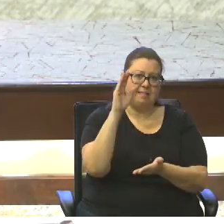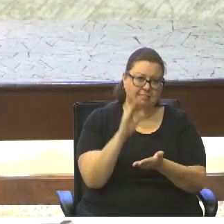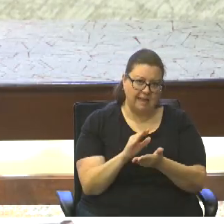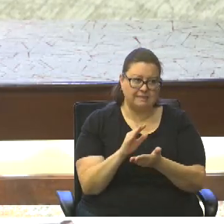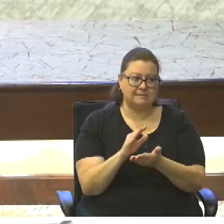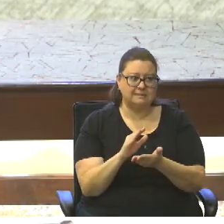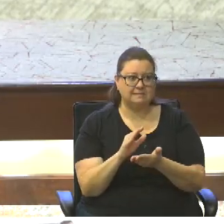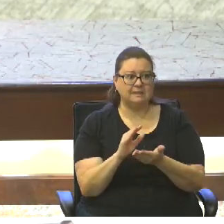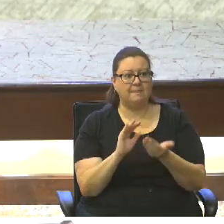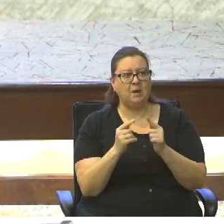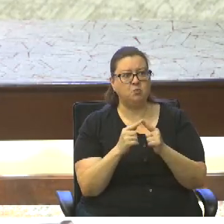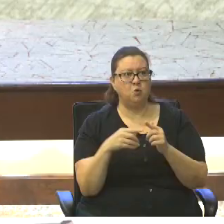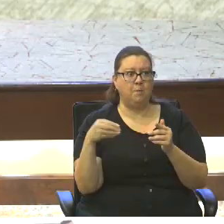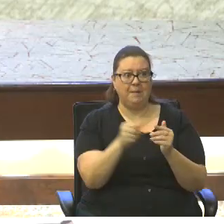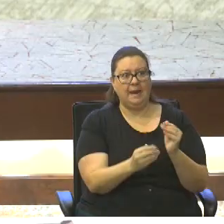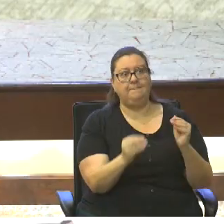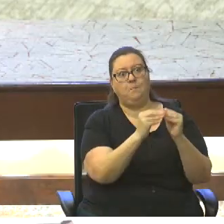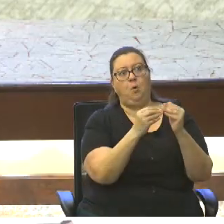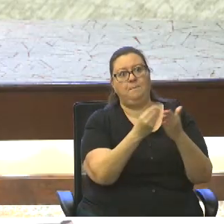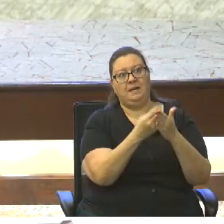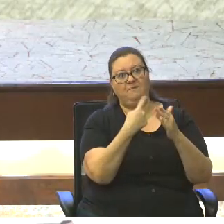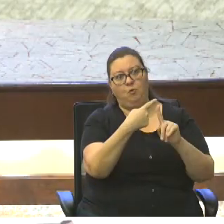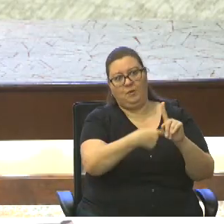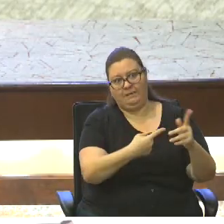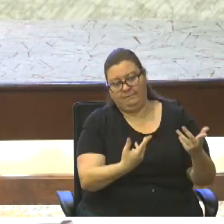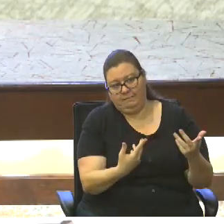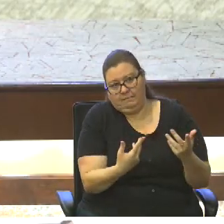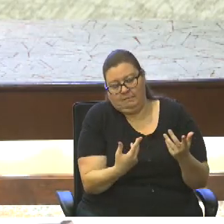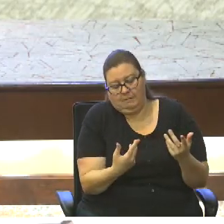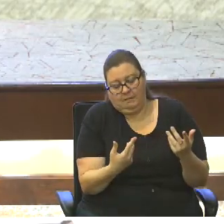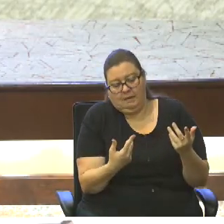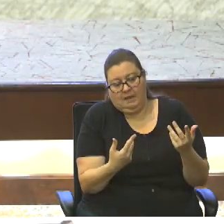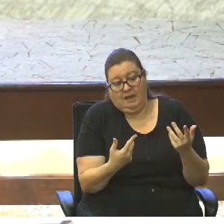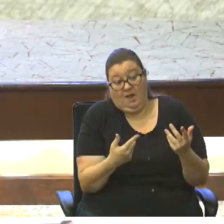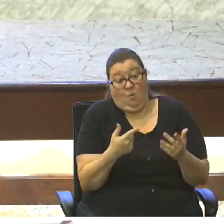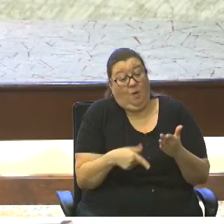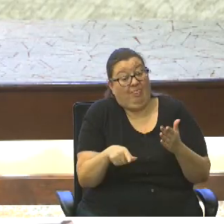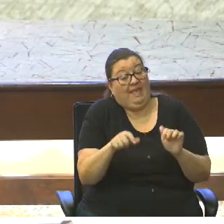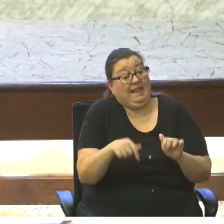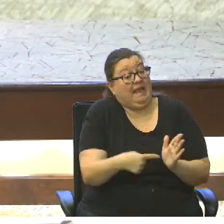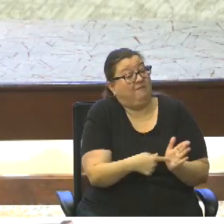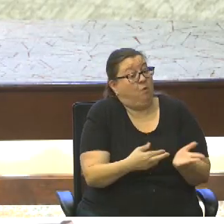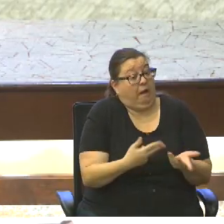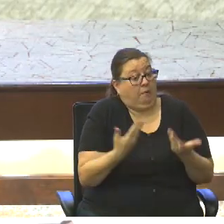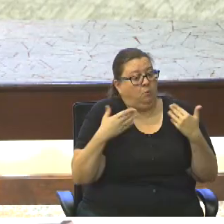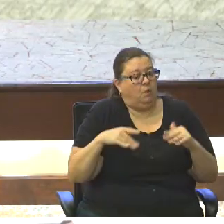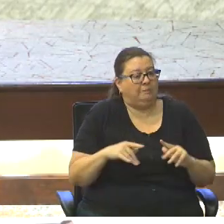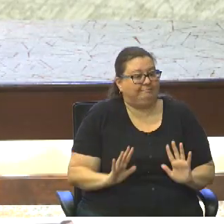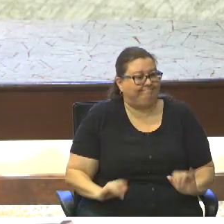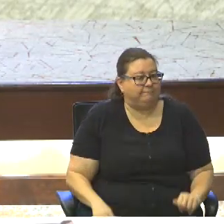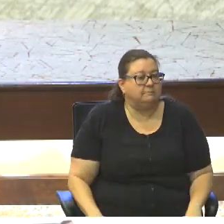less than fair market value or fair market rent. But it's hard for me to say what they could or couldn't afford at this point in time.